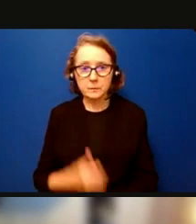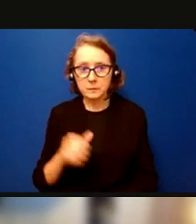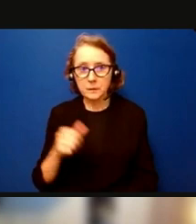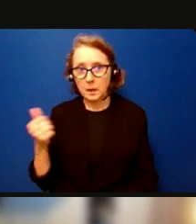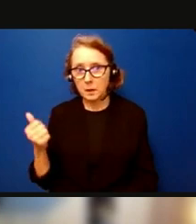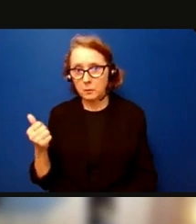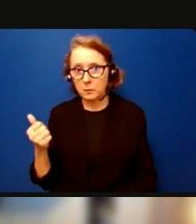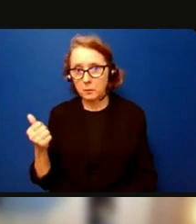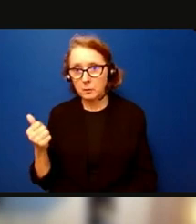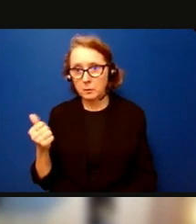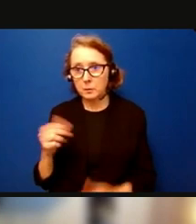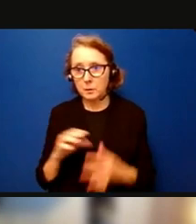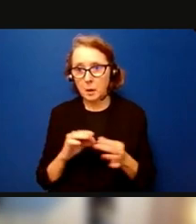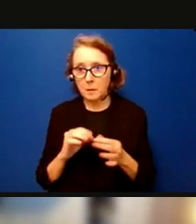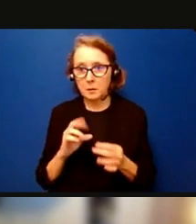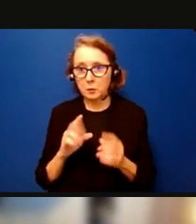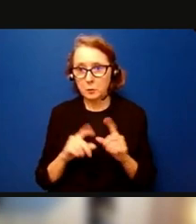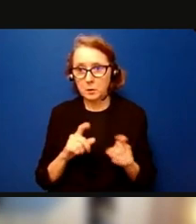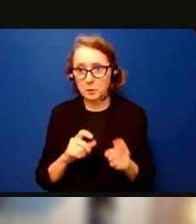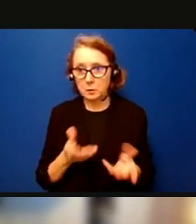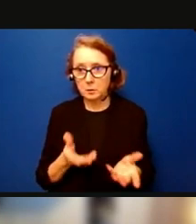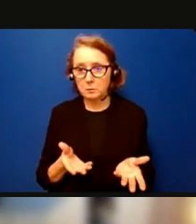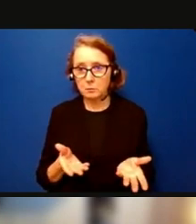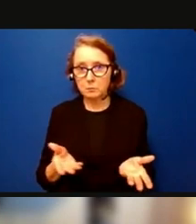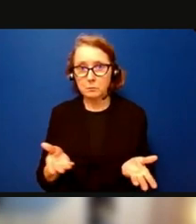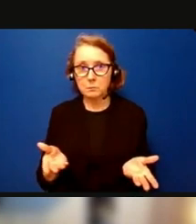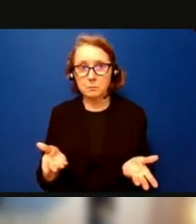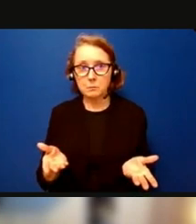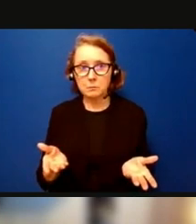other comments or questions on this one?